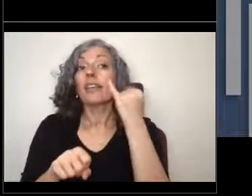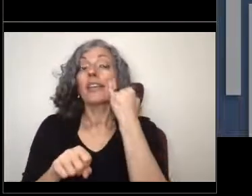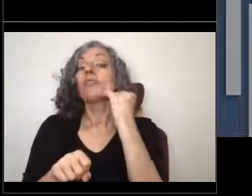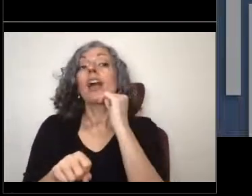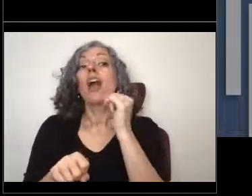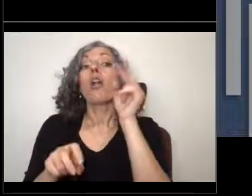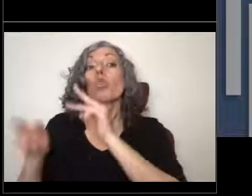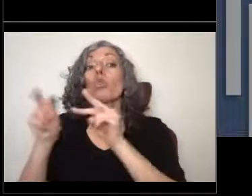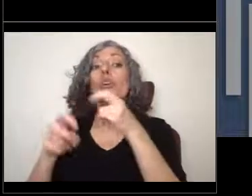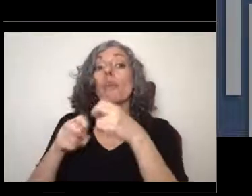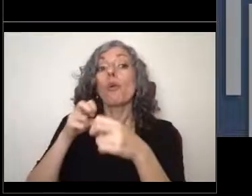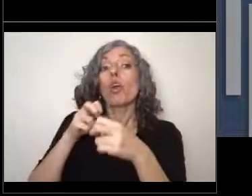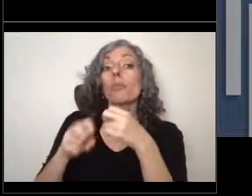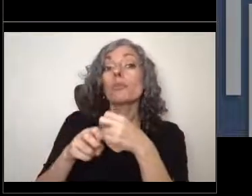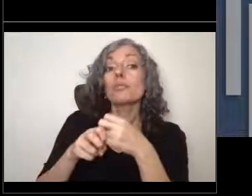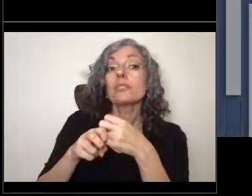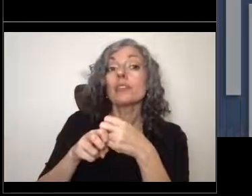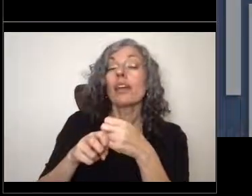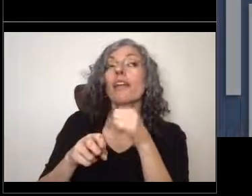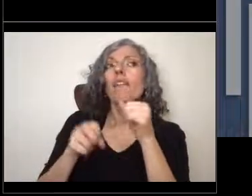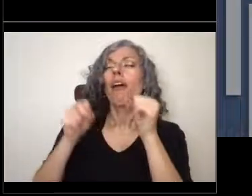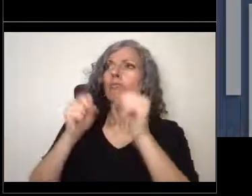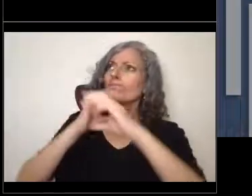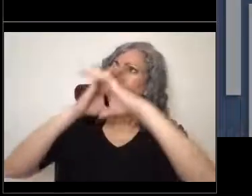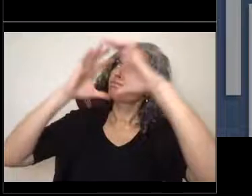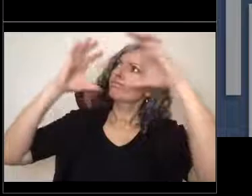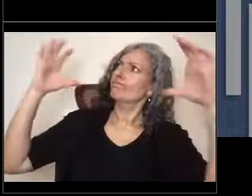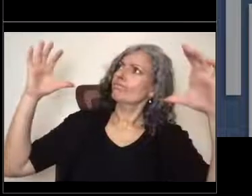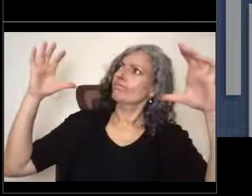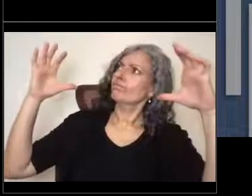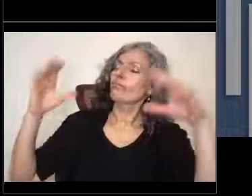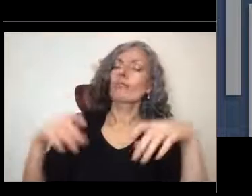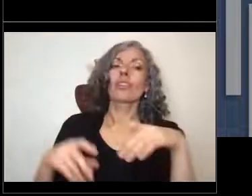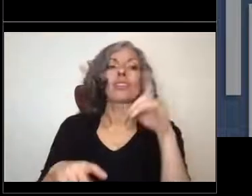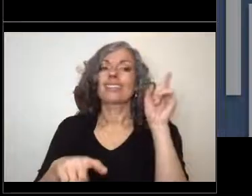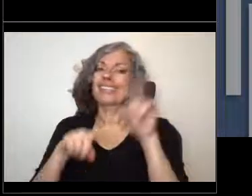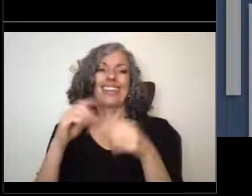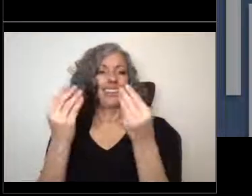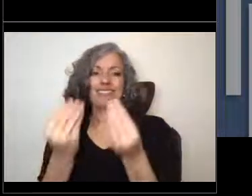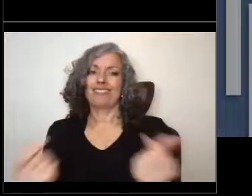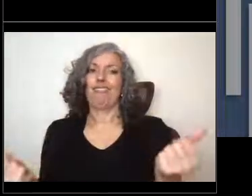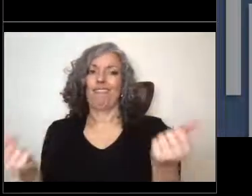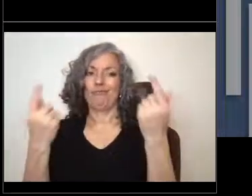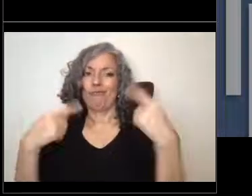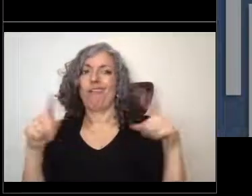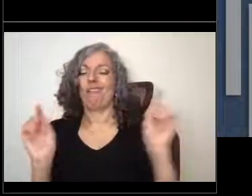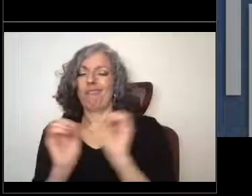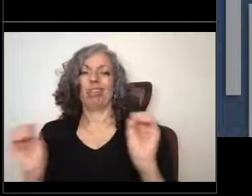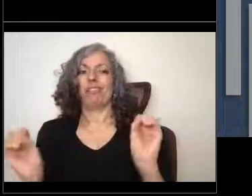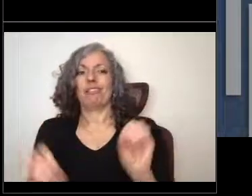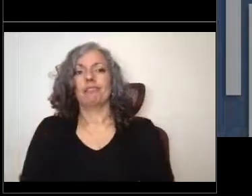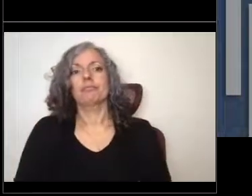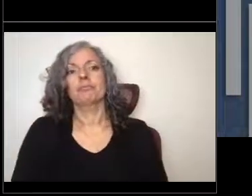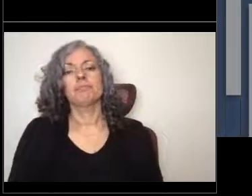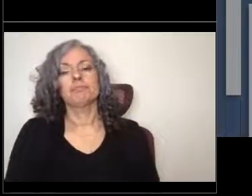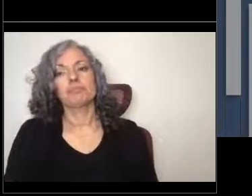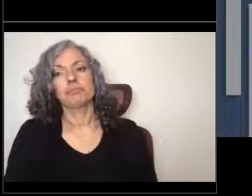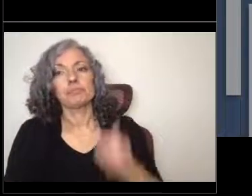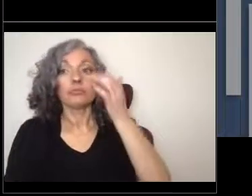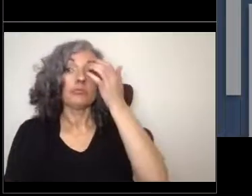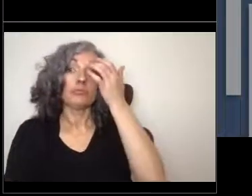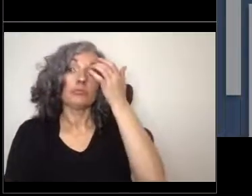taking a big picture approach to the solutions, we're not going to solve our problems. Thank you. We have public